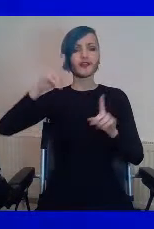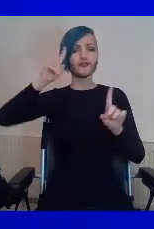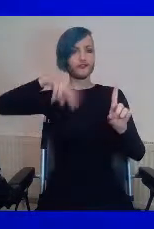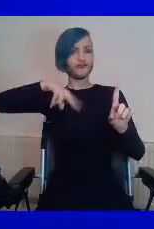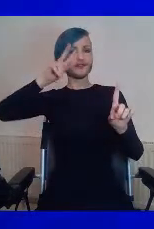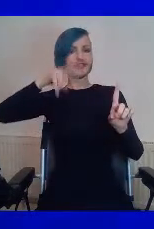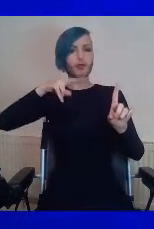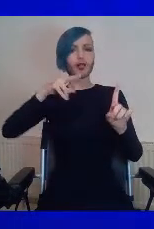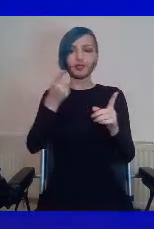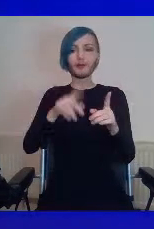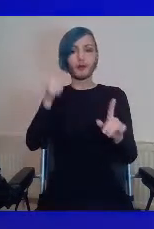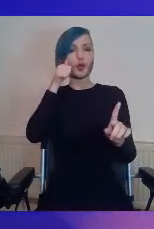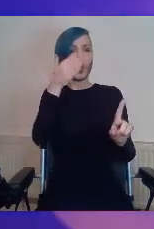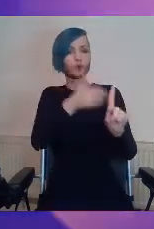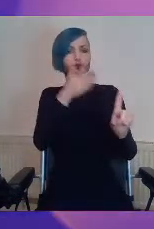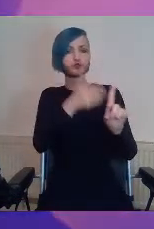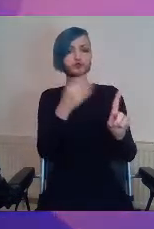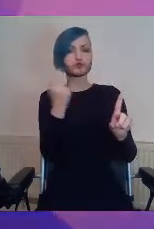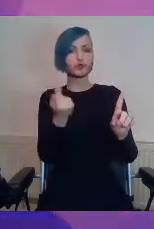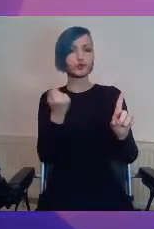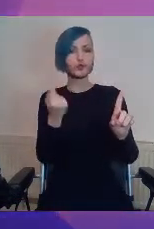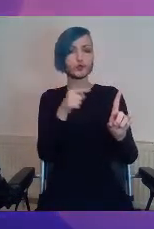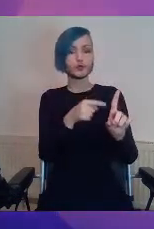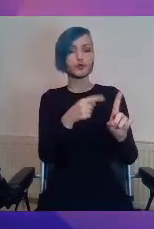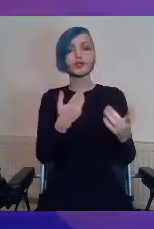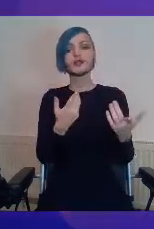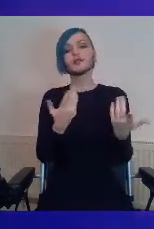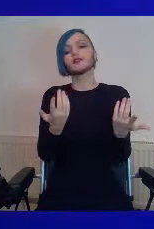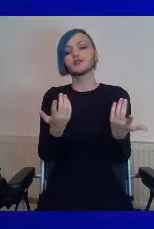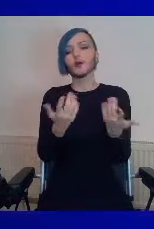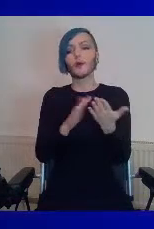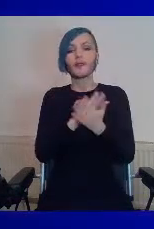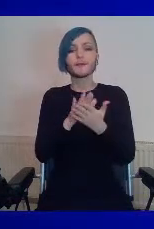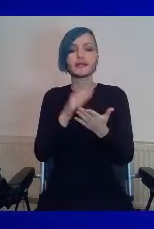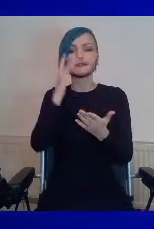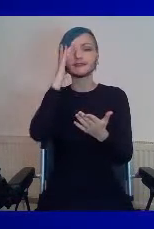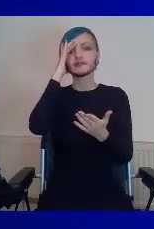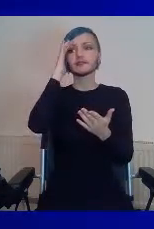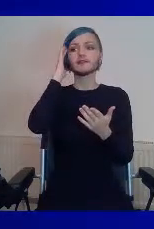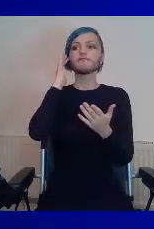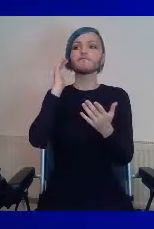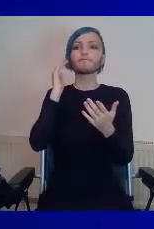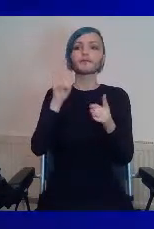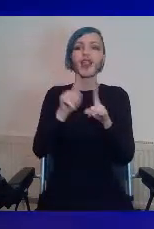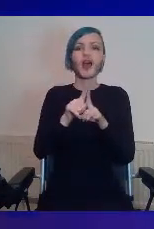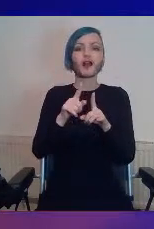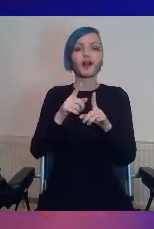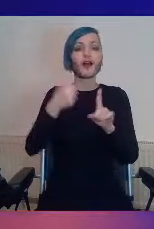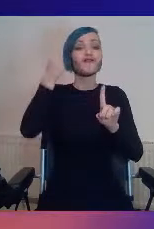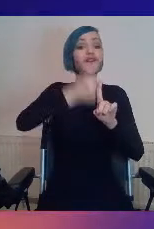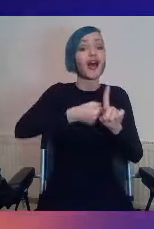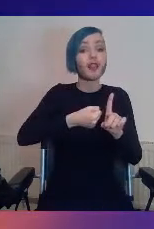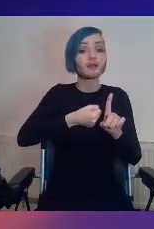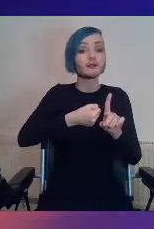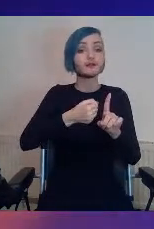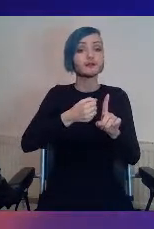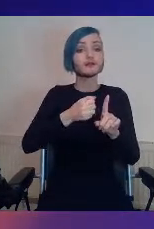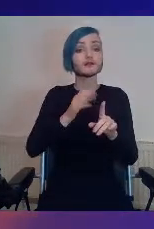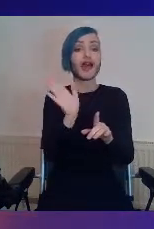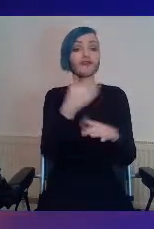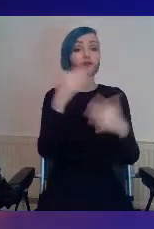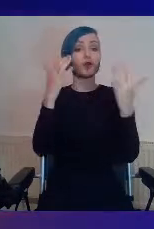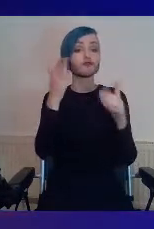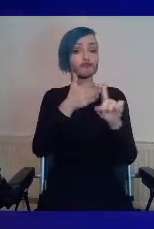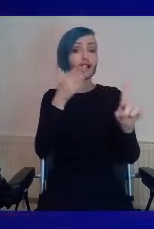because if you will face violence, everybody will know that. But at the